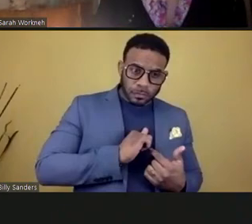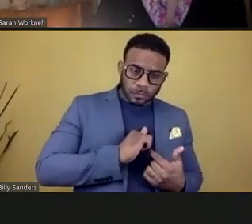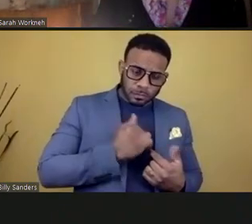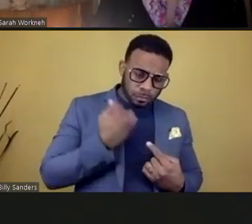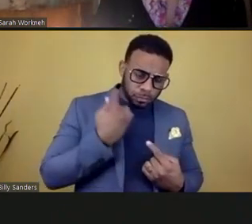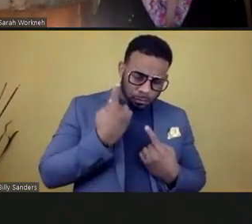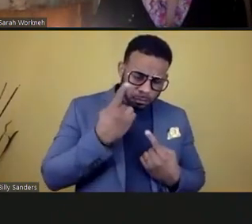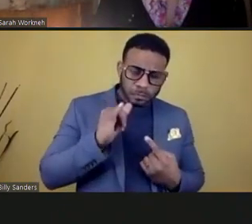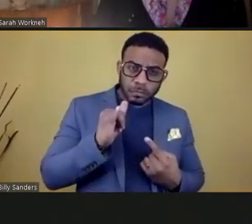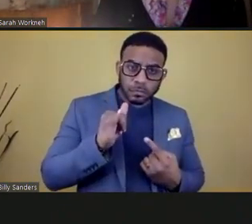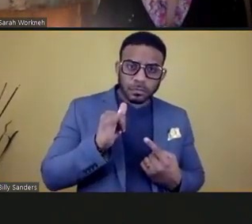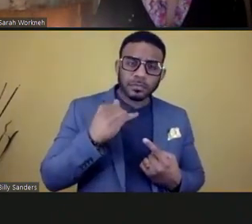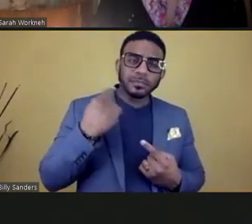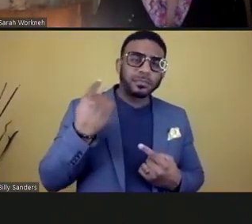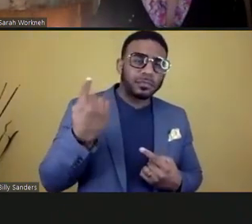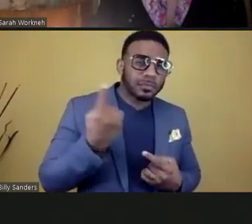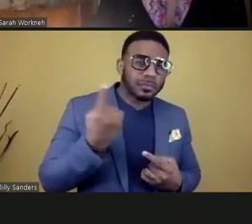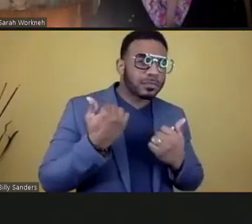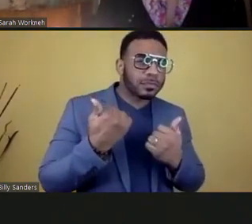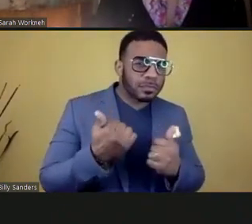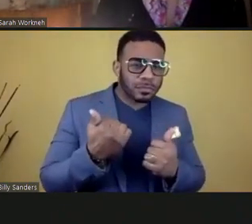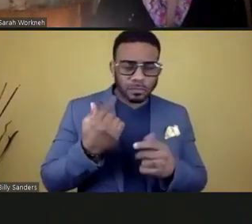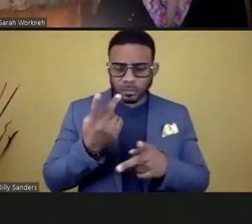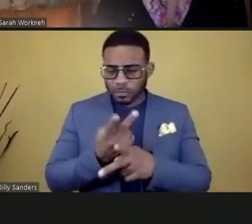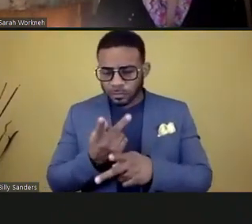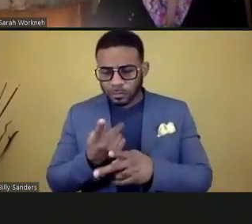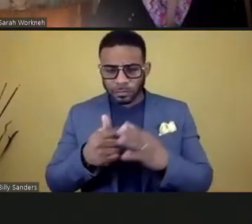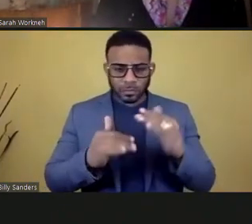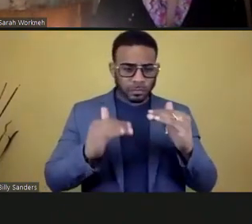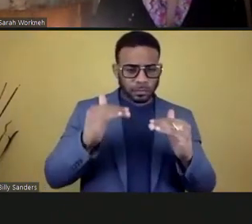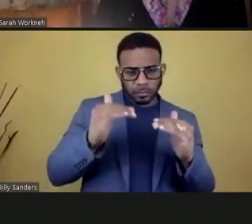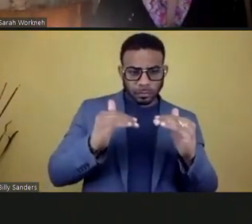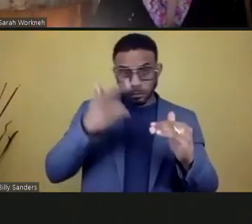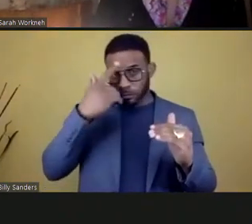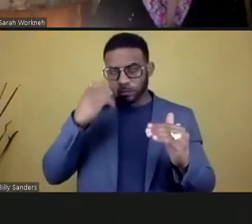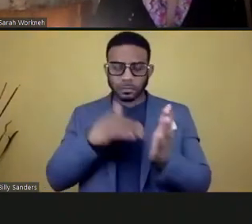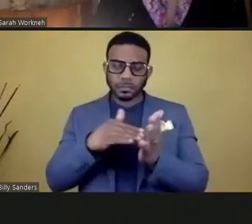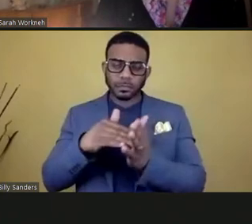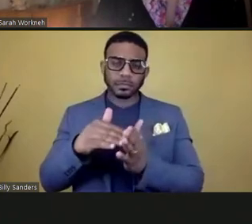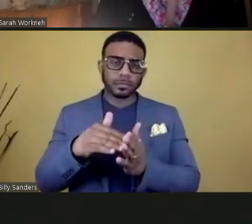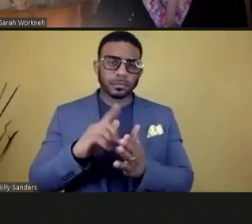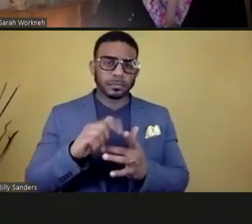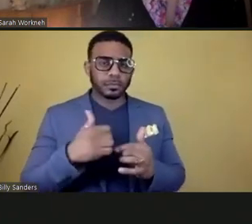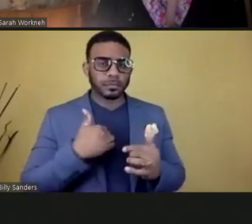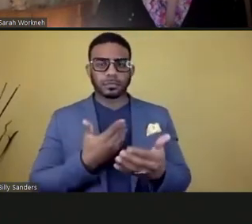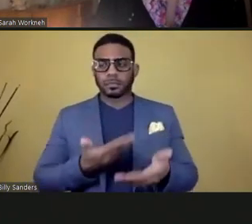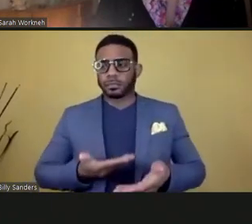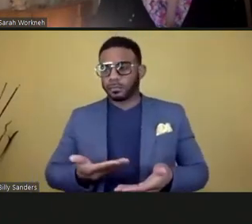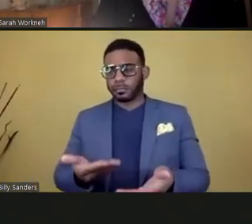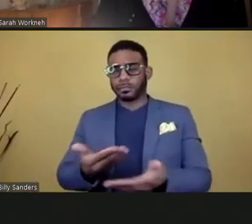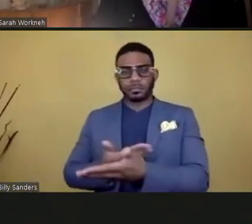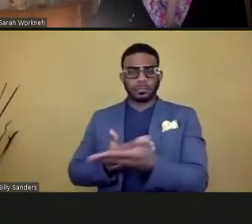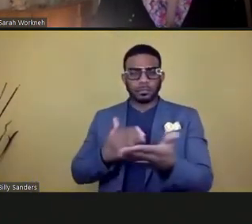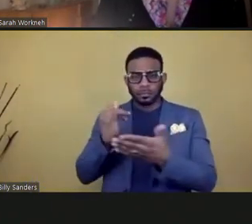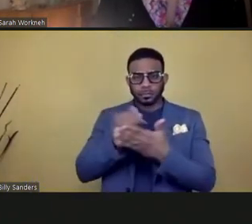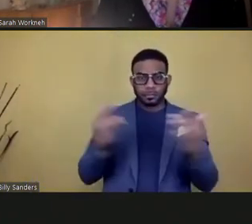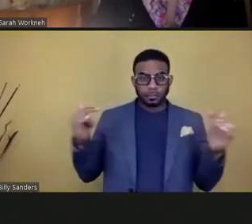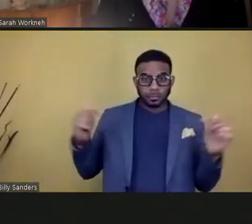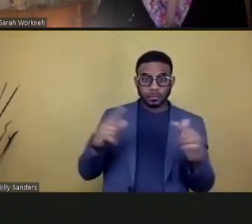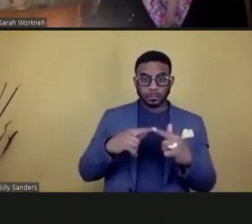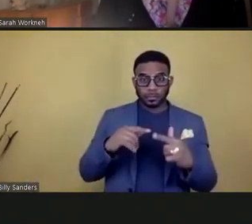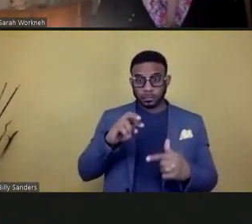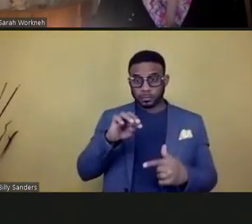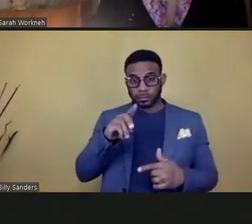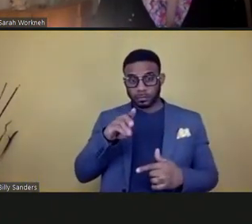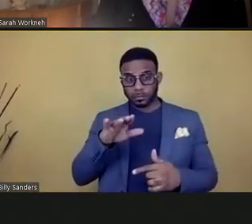wondering that and always trying to figure out what the balance is, because oftentimes when we invite artists to come to a